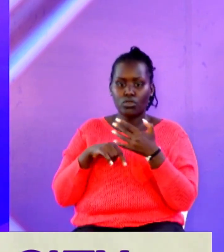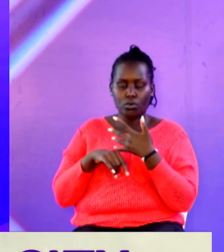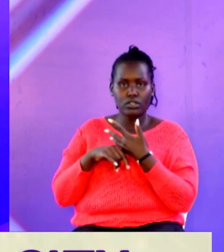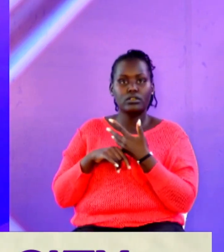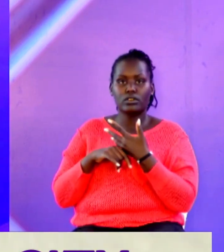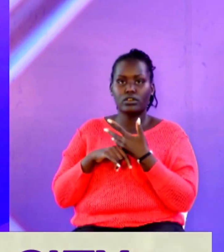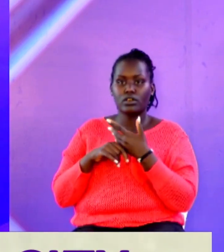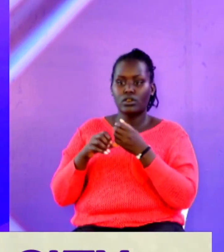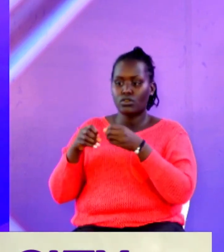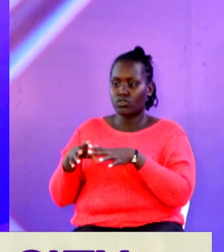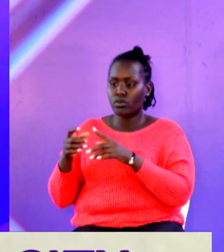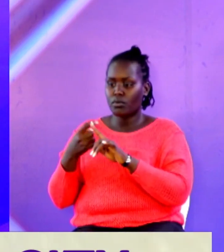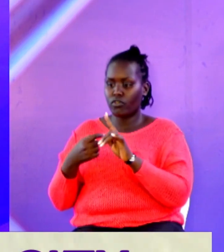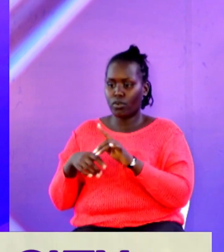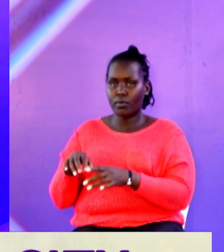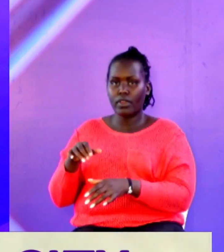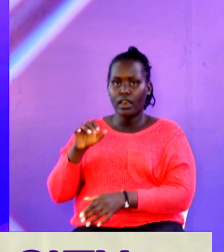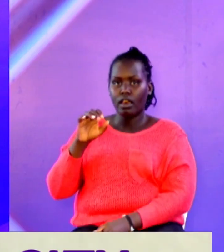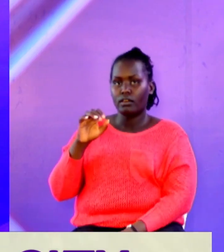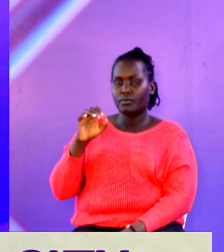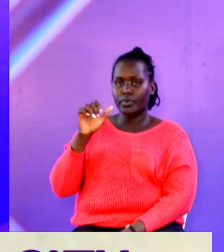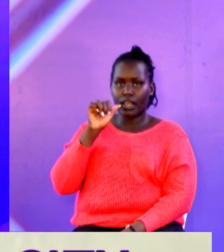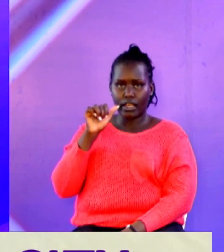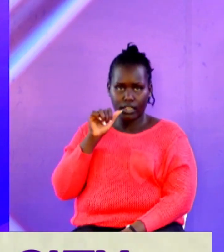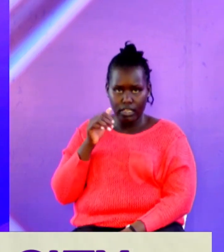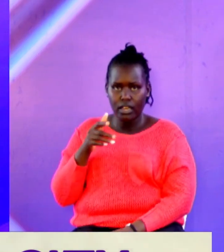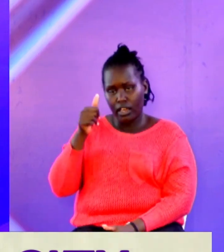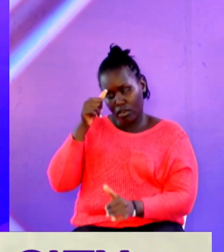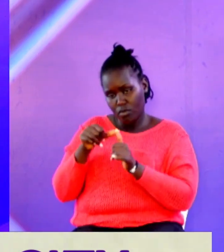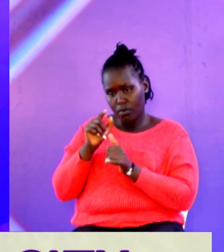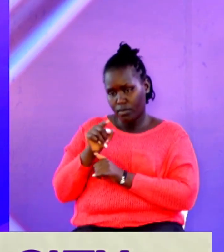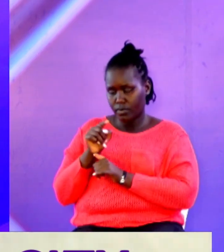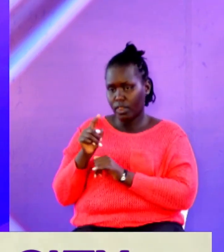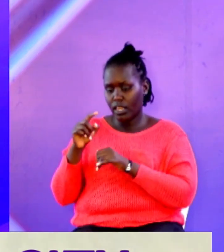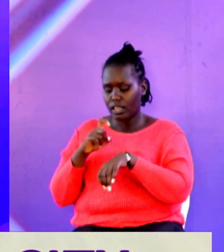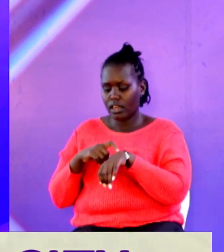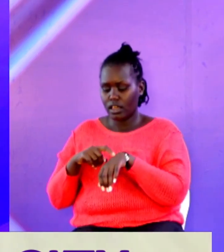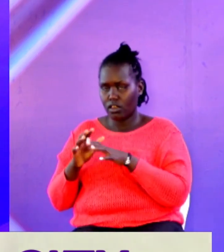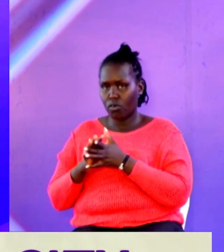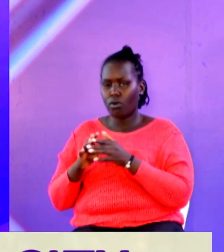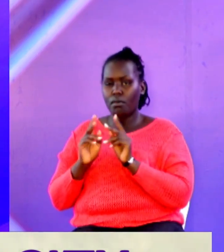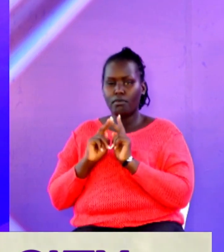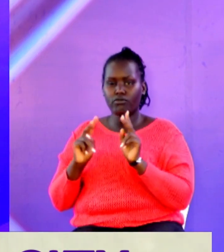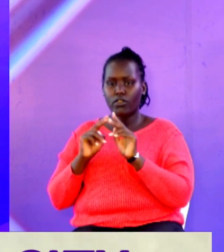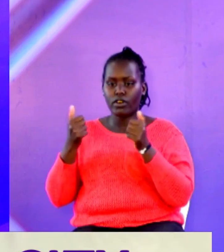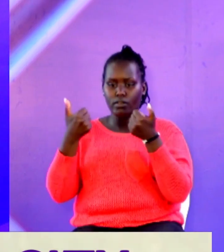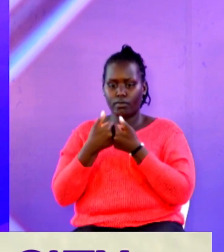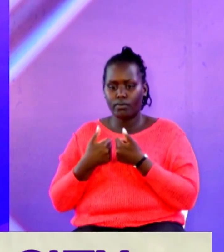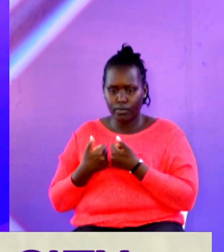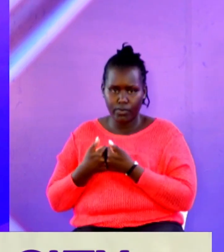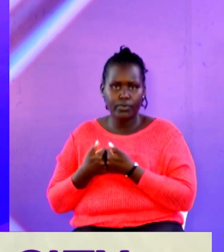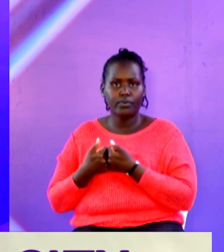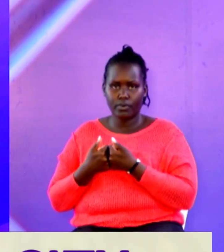don't drop from the English Premier League. Remember, the English Premier League this season will be very competitive, with the likes of